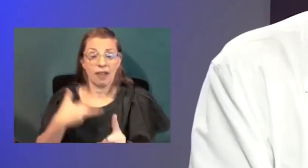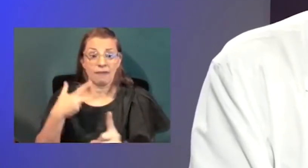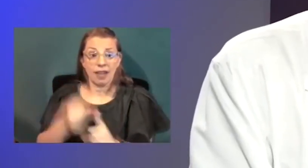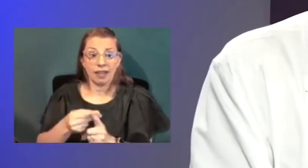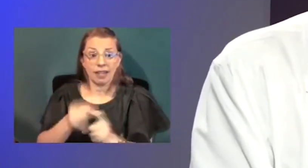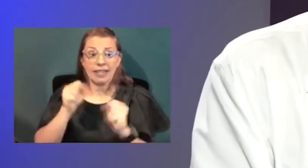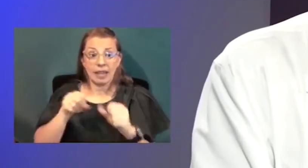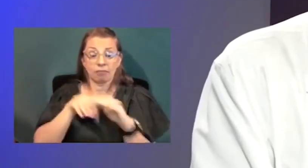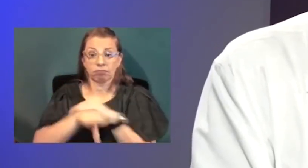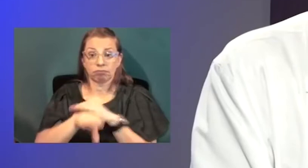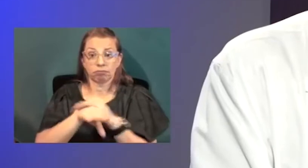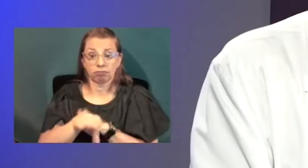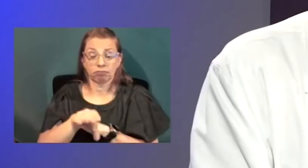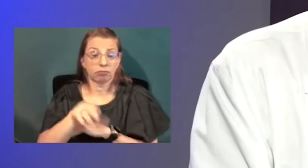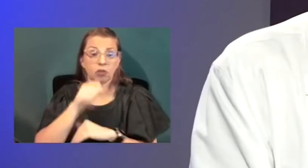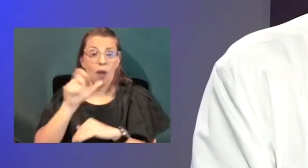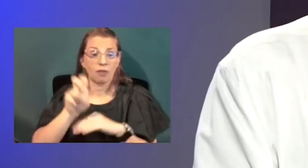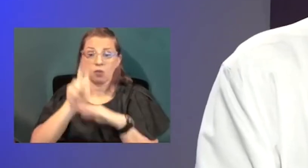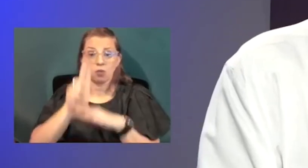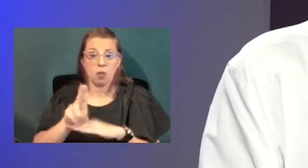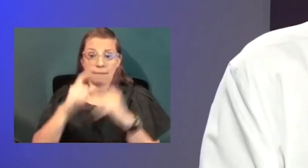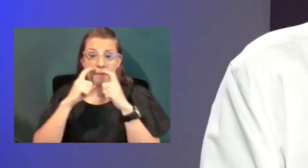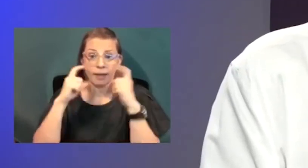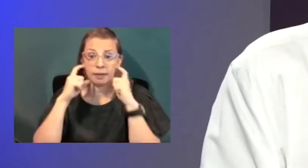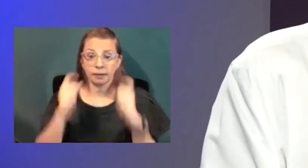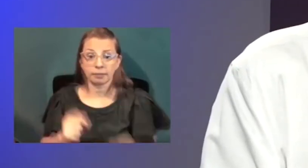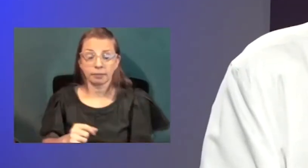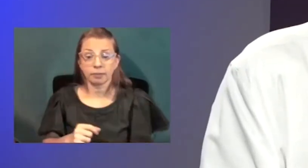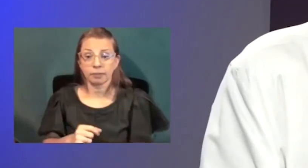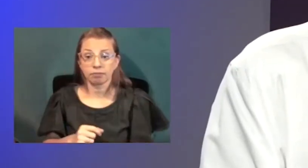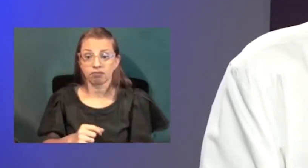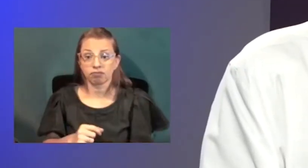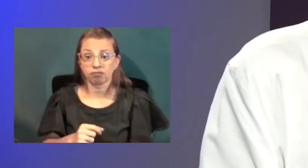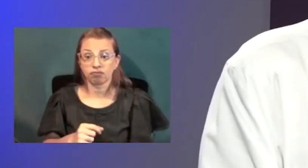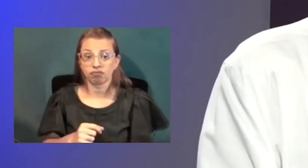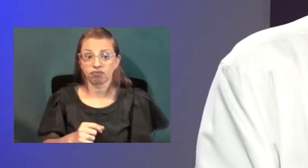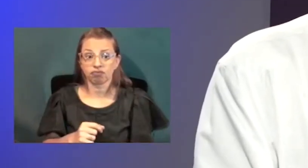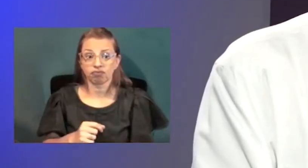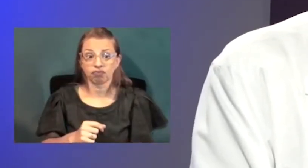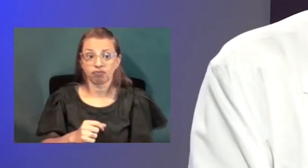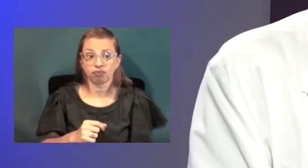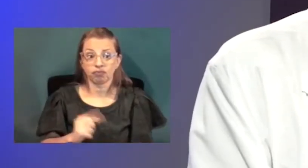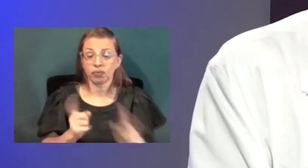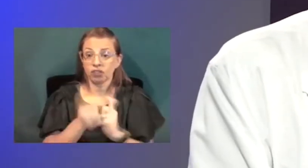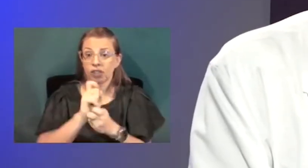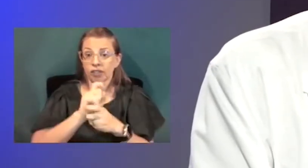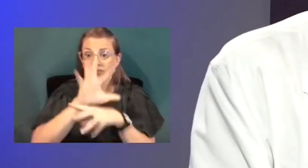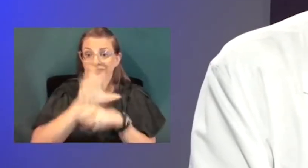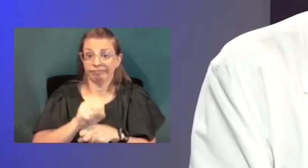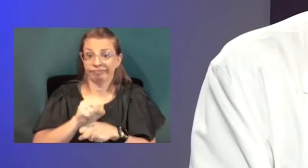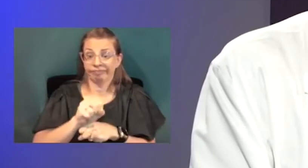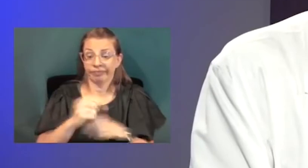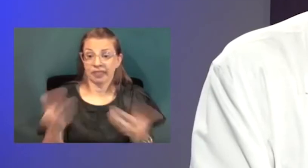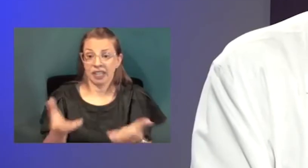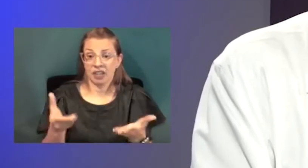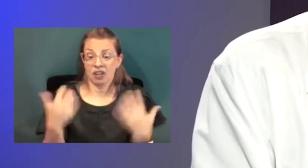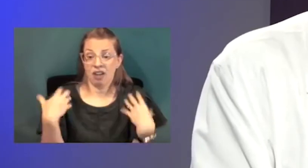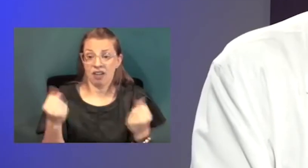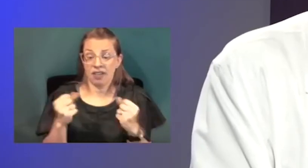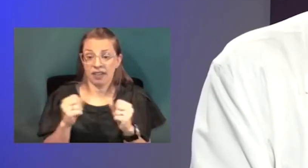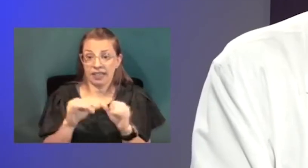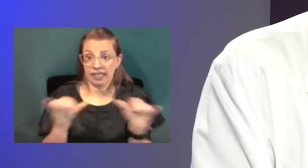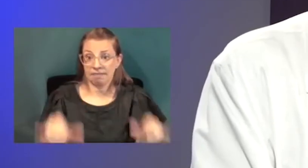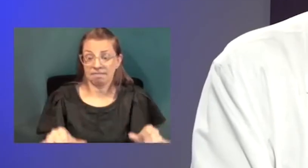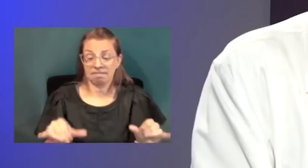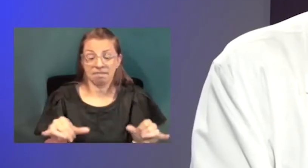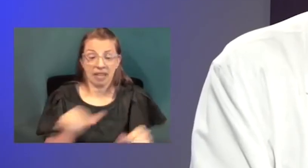on. We have not adopted that here in the health system in our administrative spaces, and clearly not in clinical spaces. And